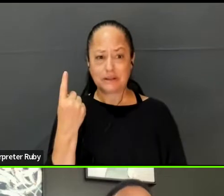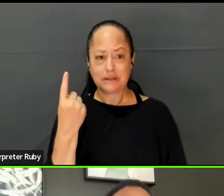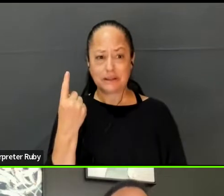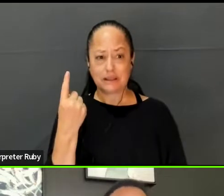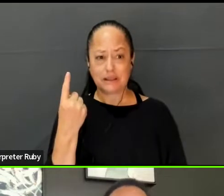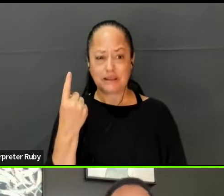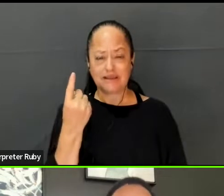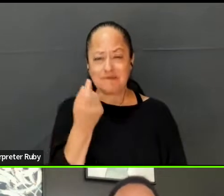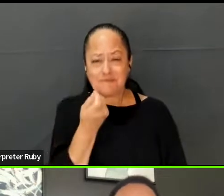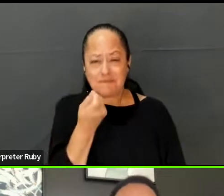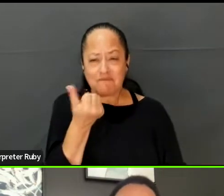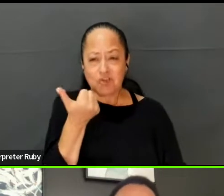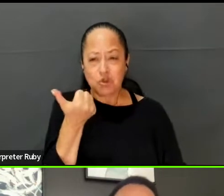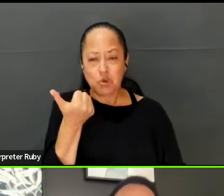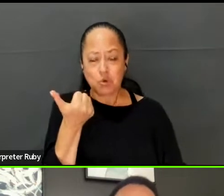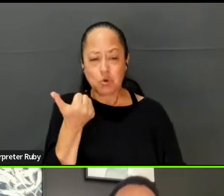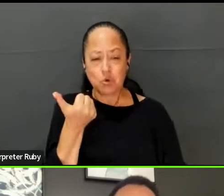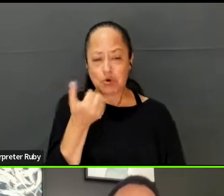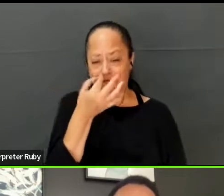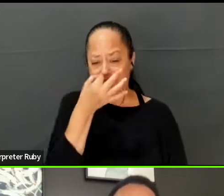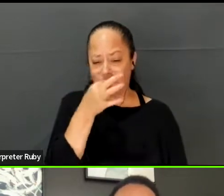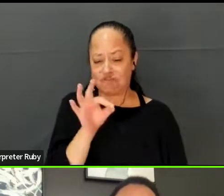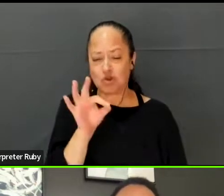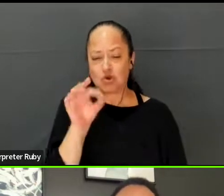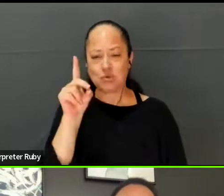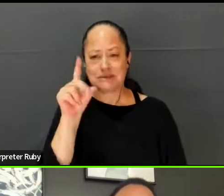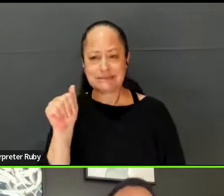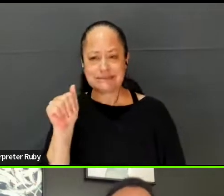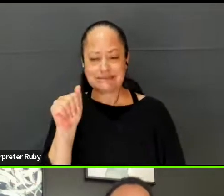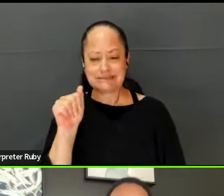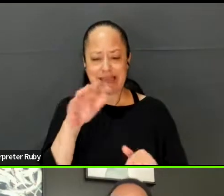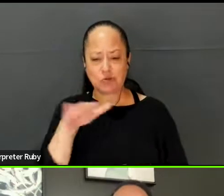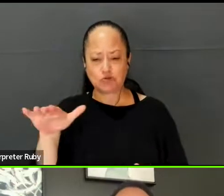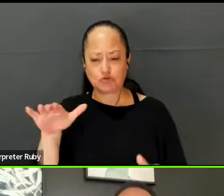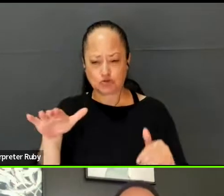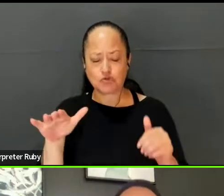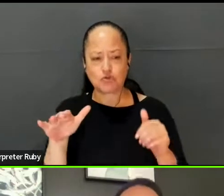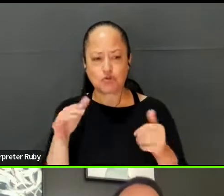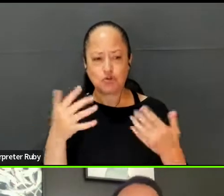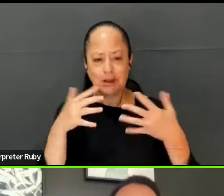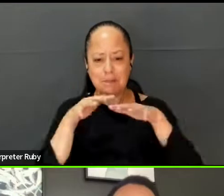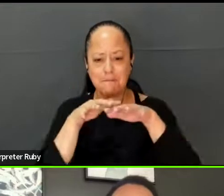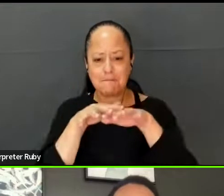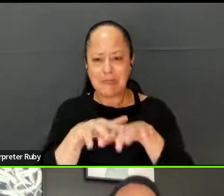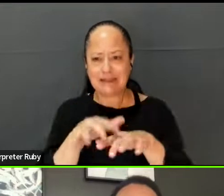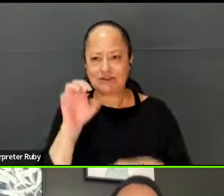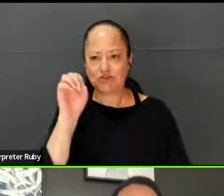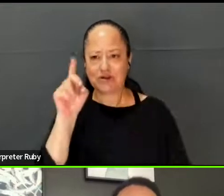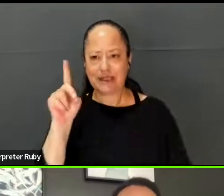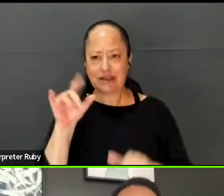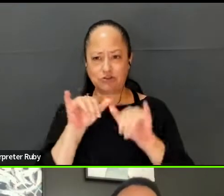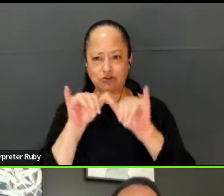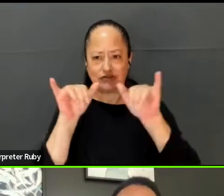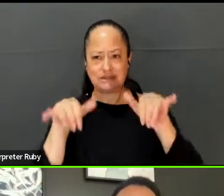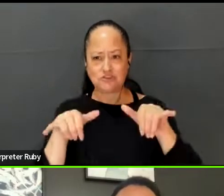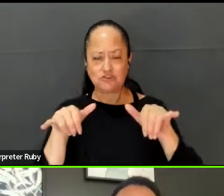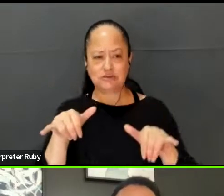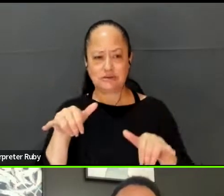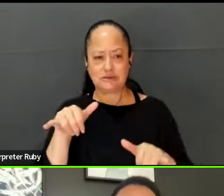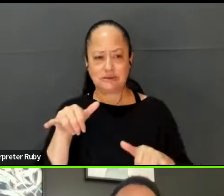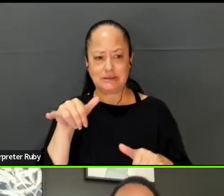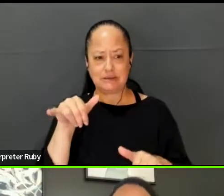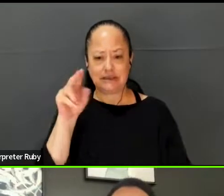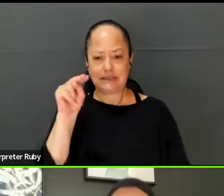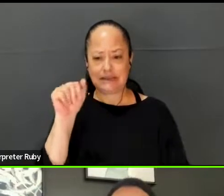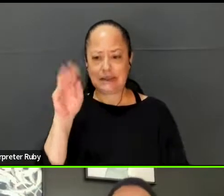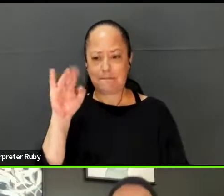a handful of disabled children entering the mainstream education system in